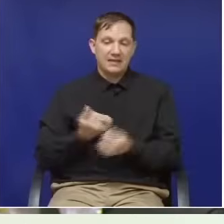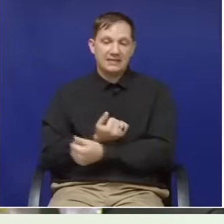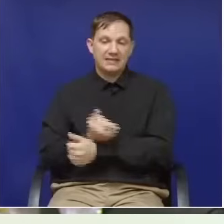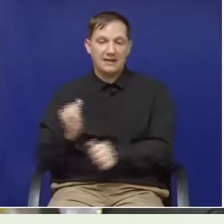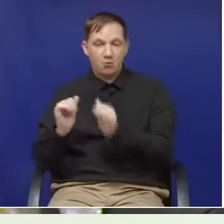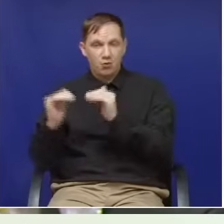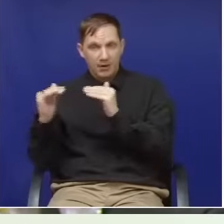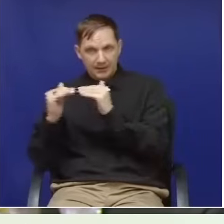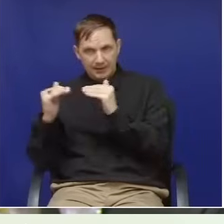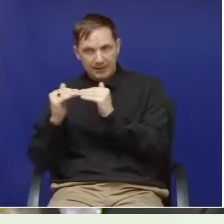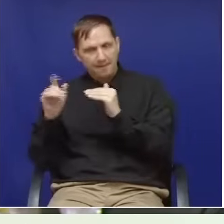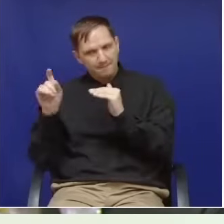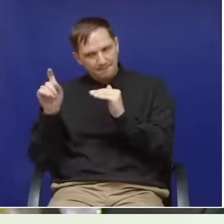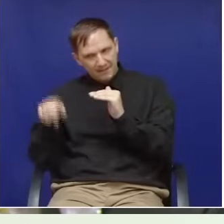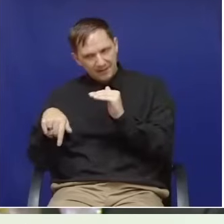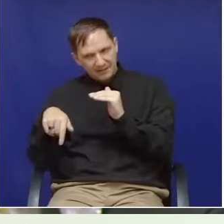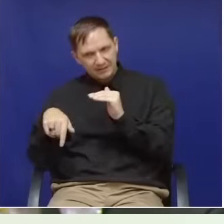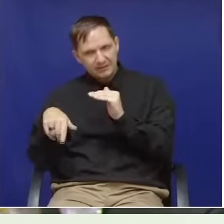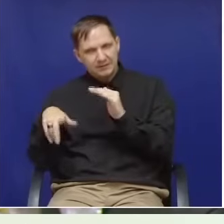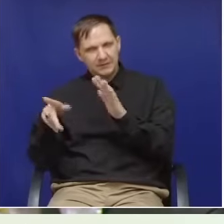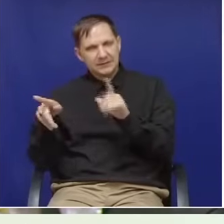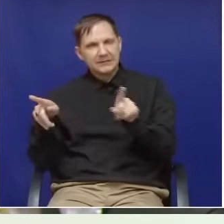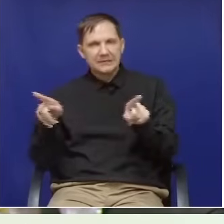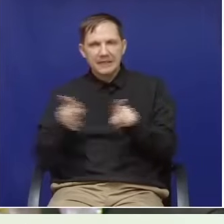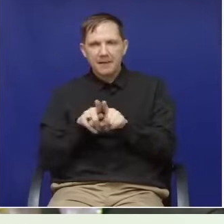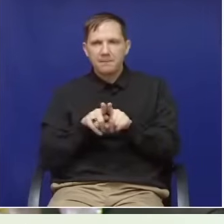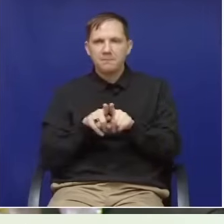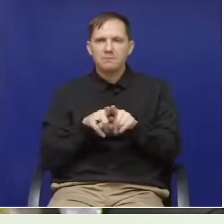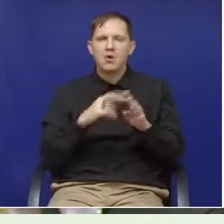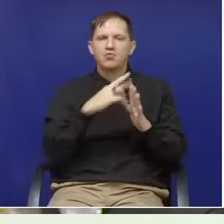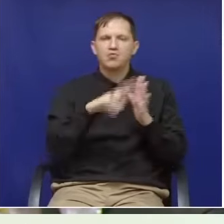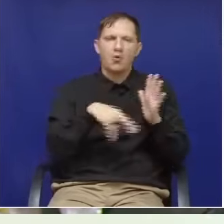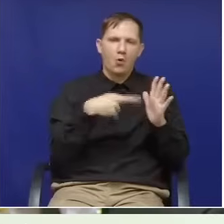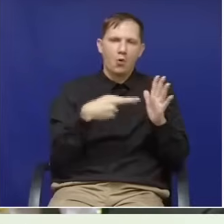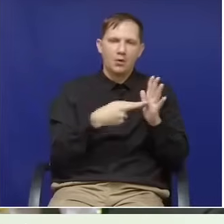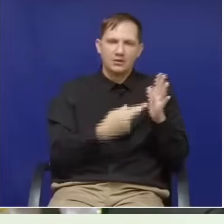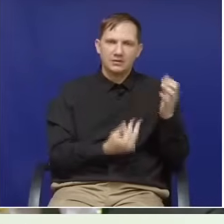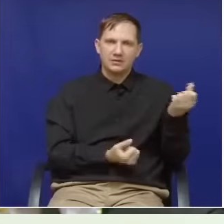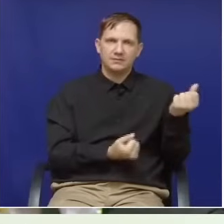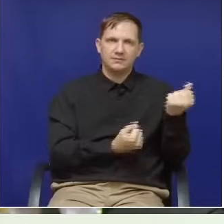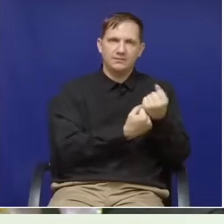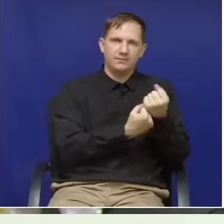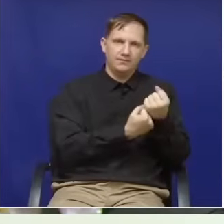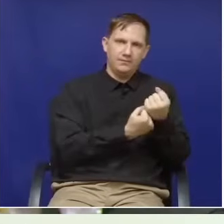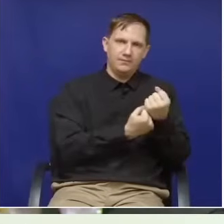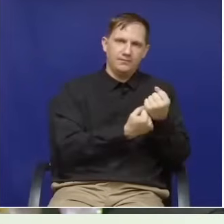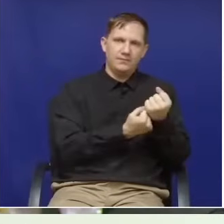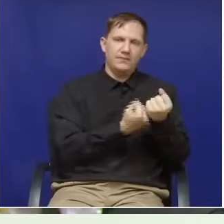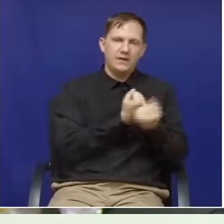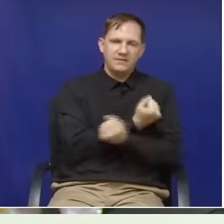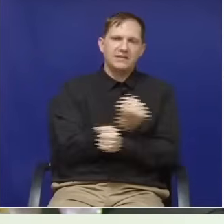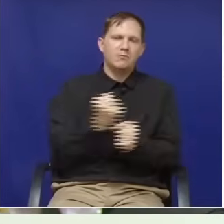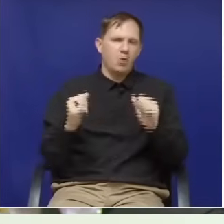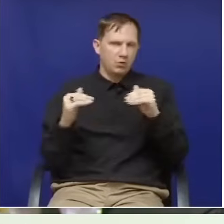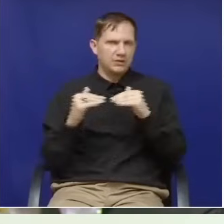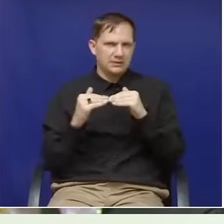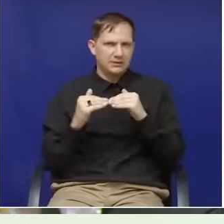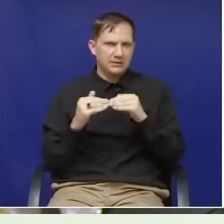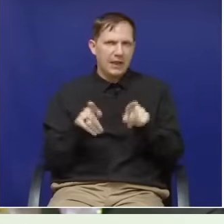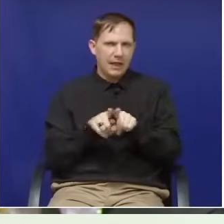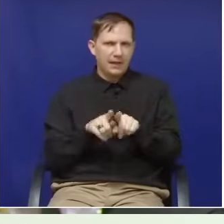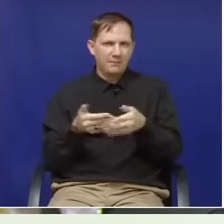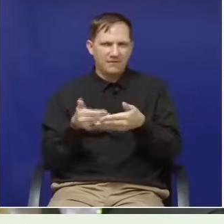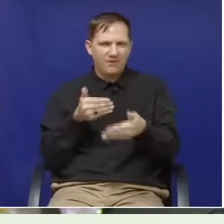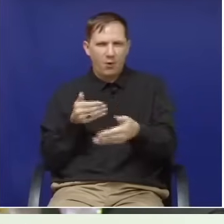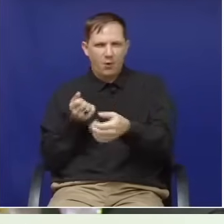it must play that similar role of being the backbone of the democratic project. Given the